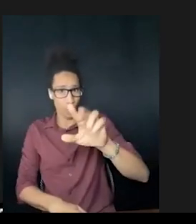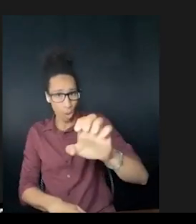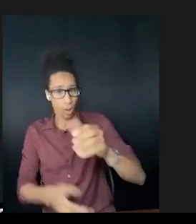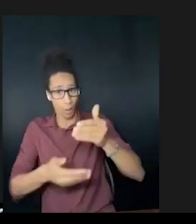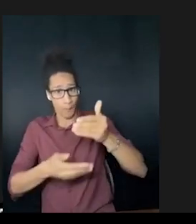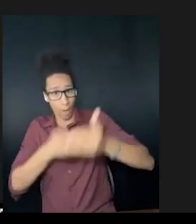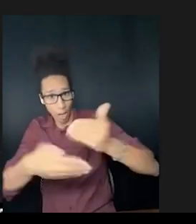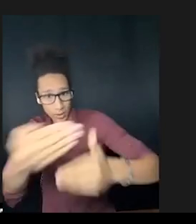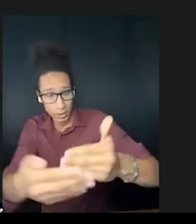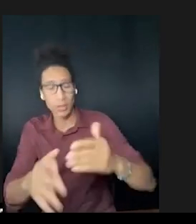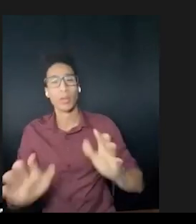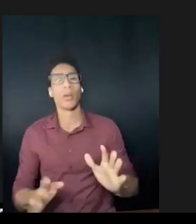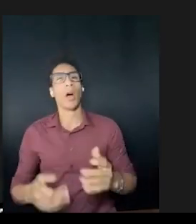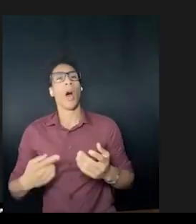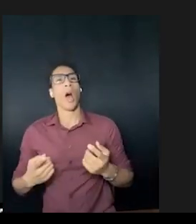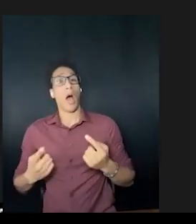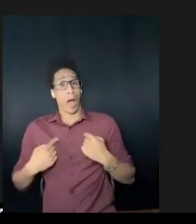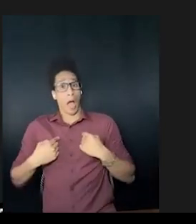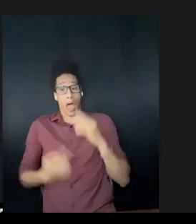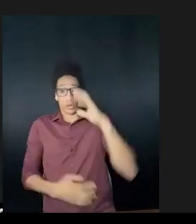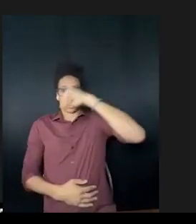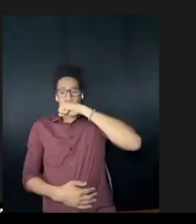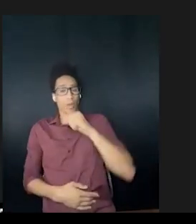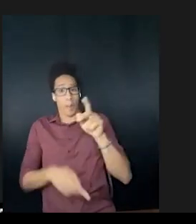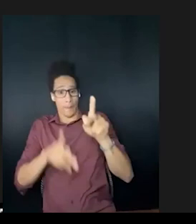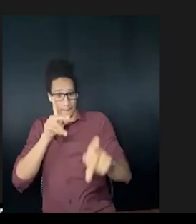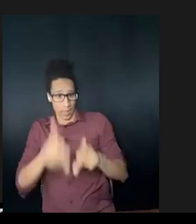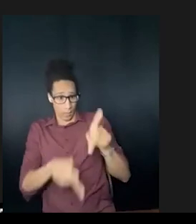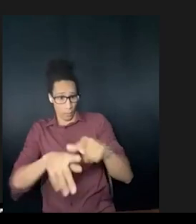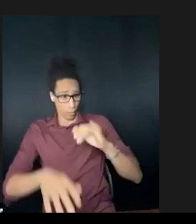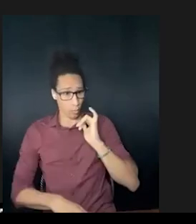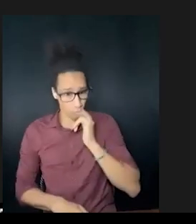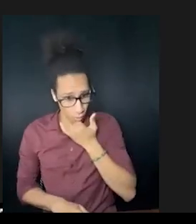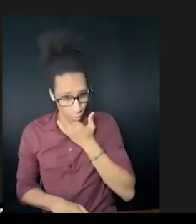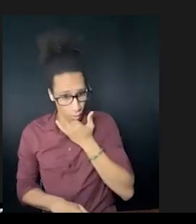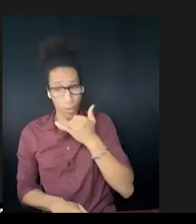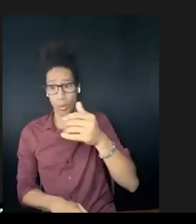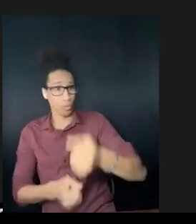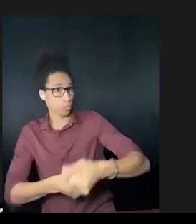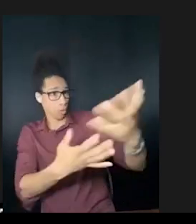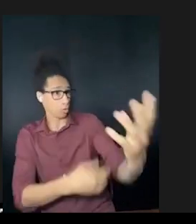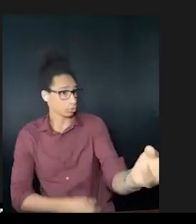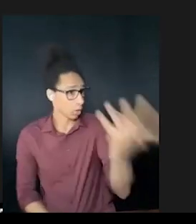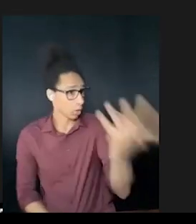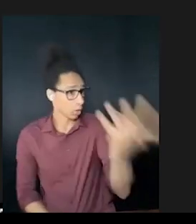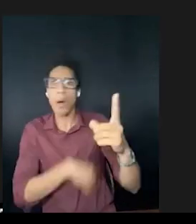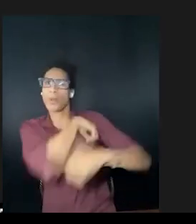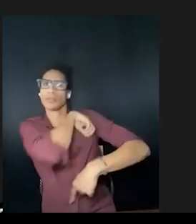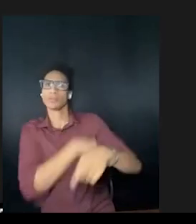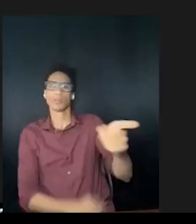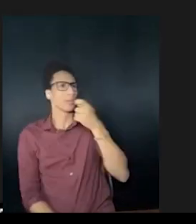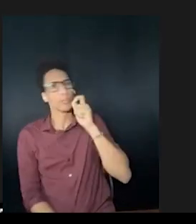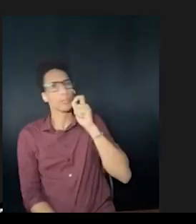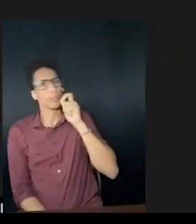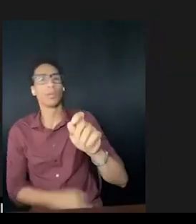that people go to jail to be punished. So when it came time for his, you know, when his early parole release, when his